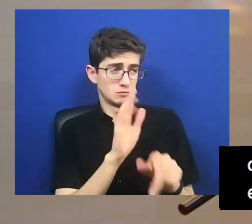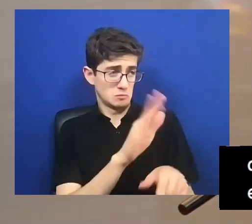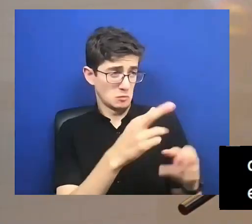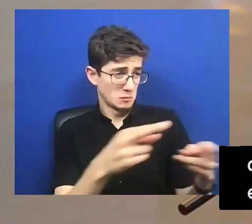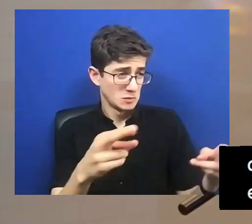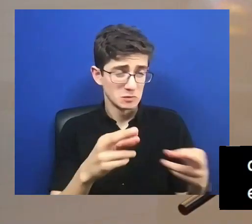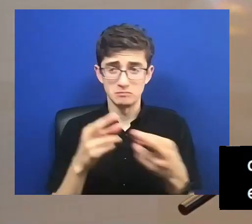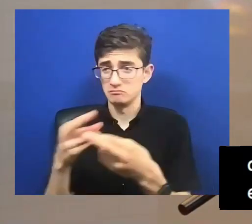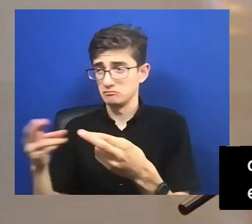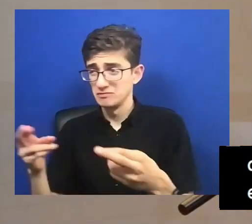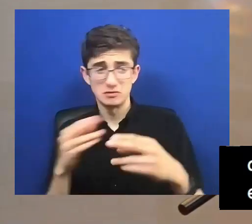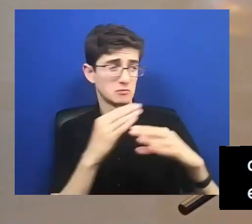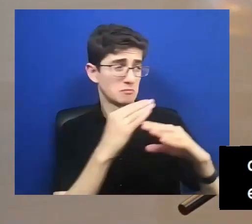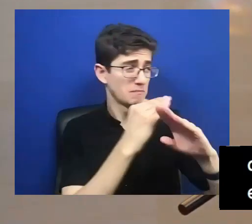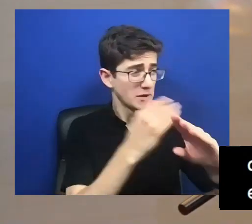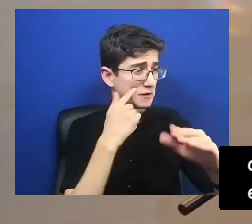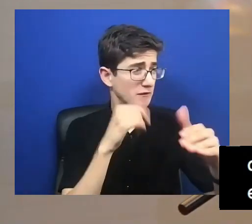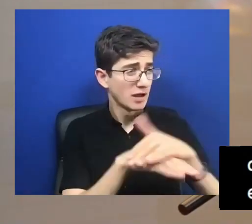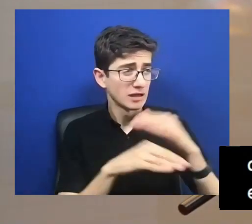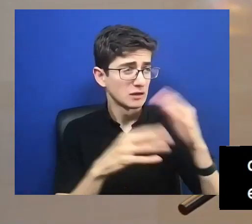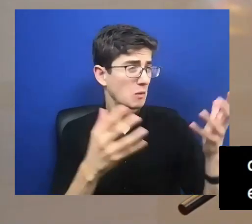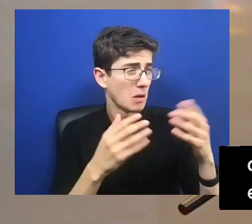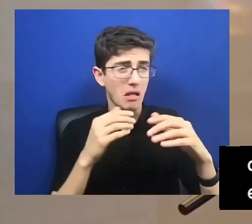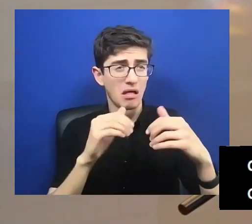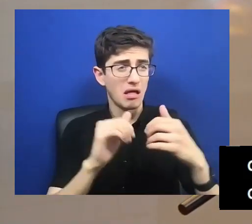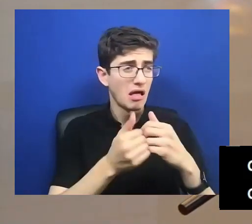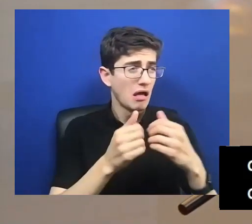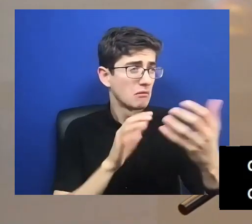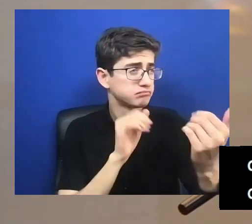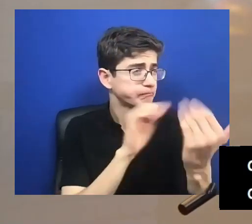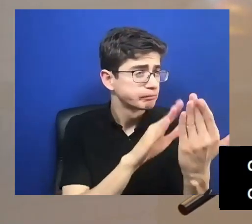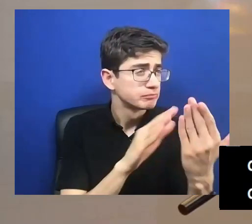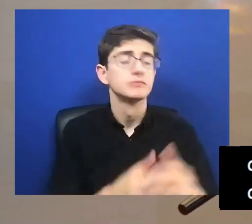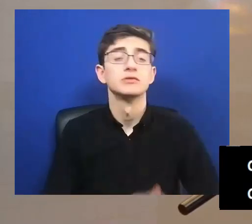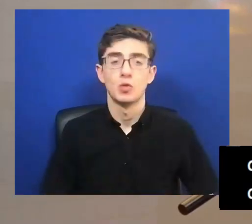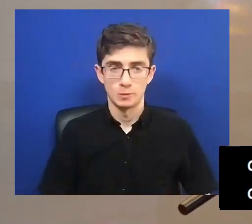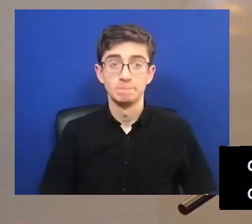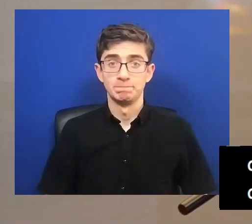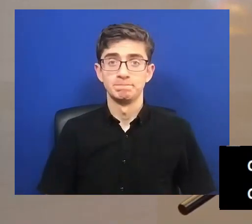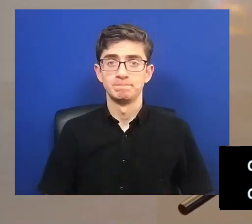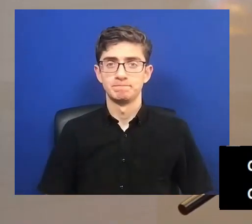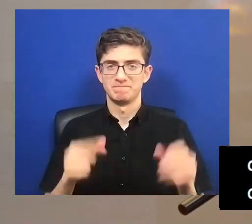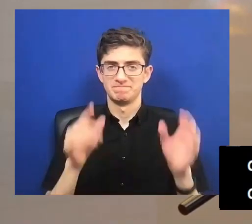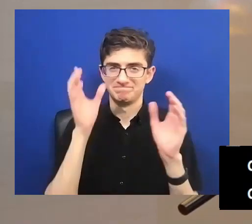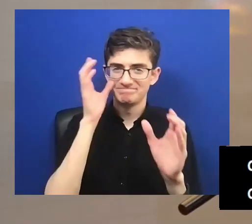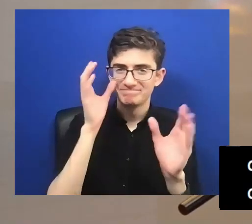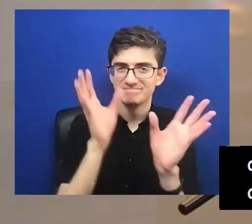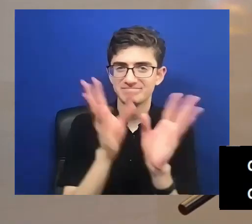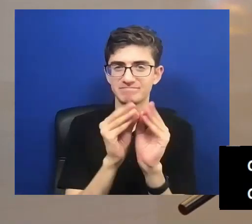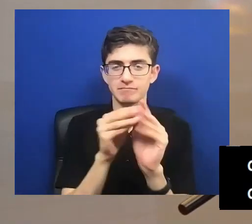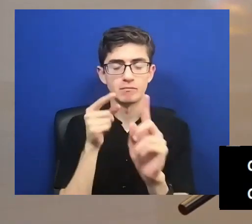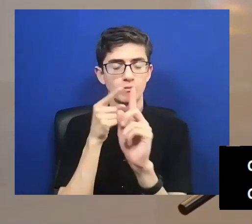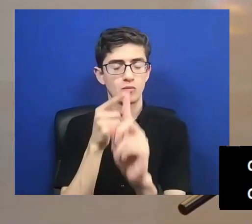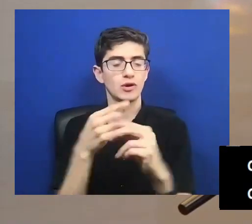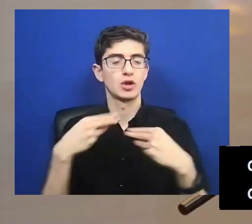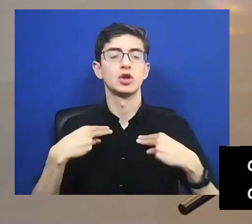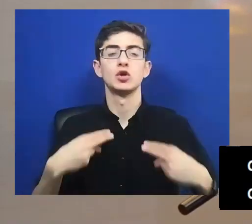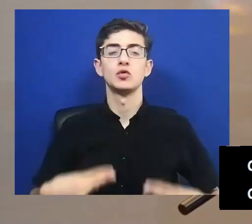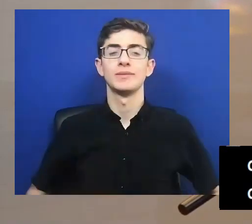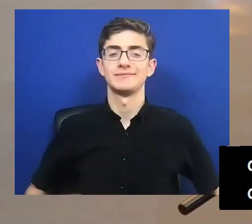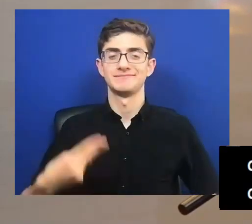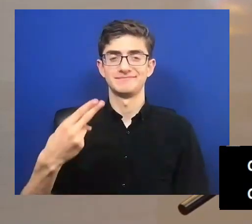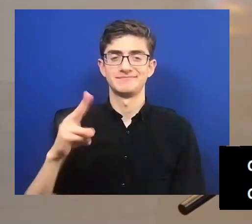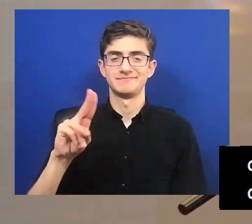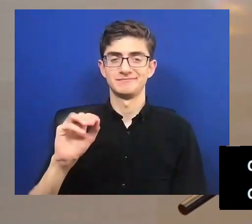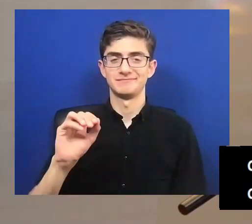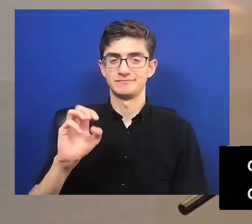those barriers. These sessions are about the human side of digital infrastructure and consider things like